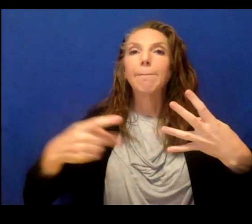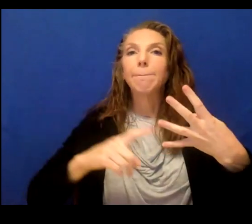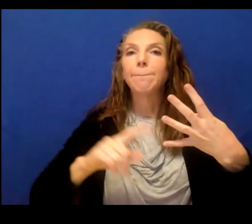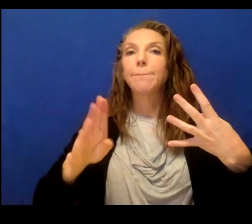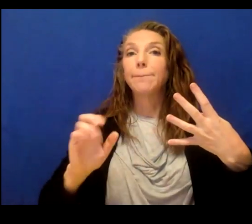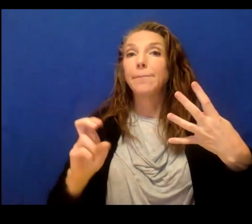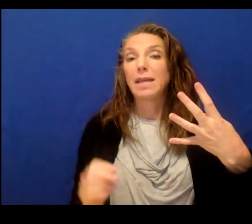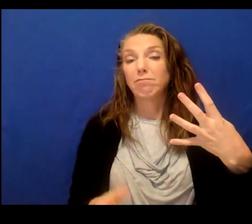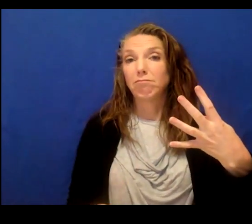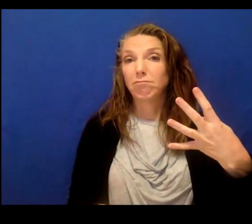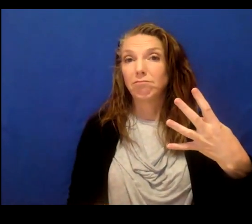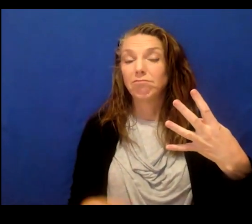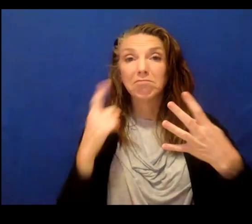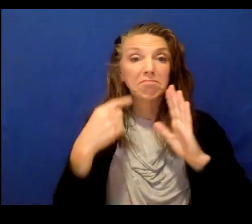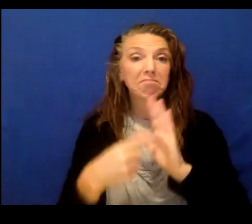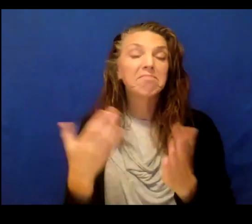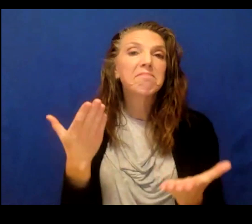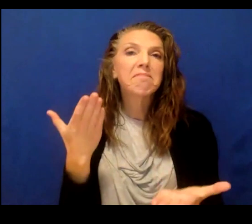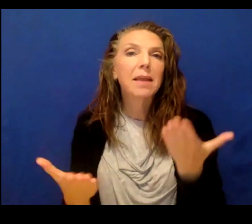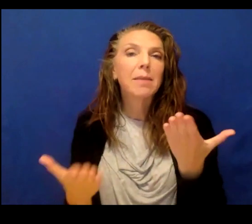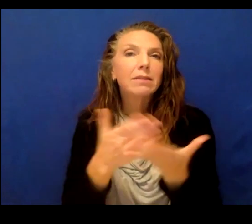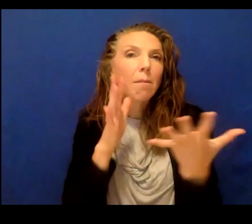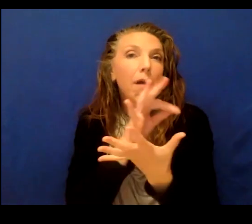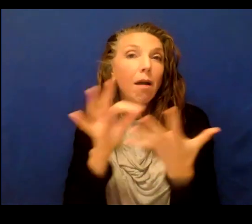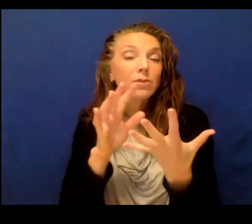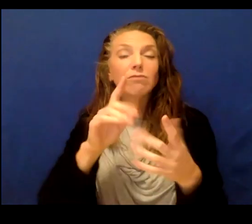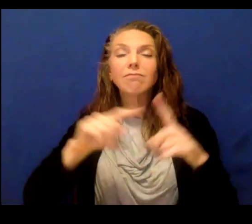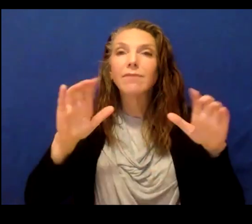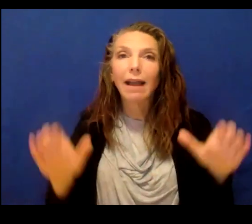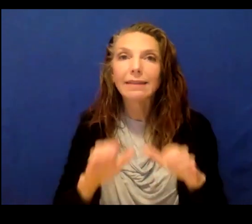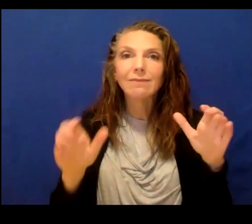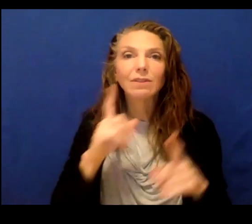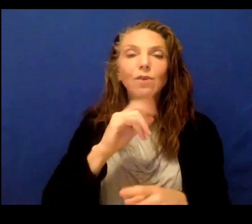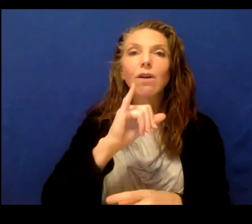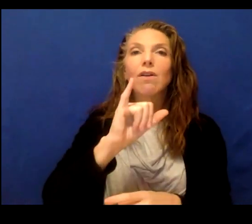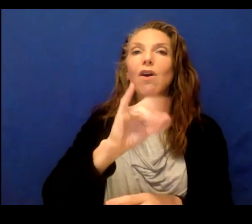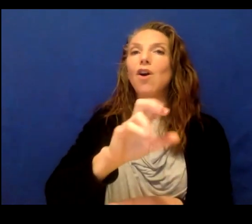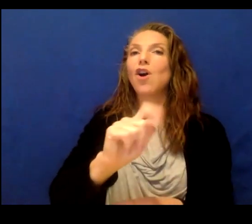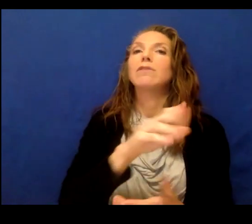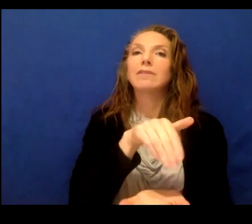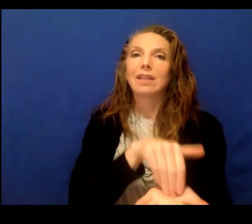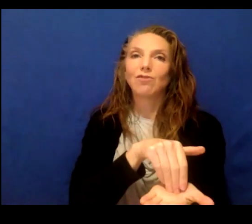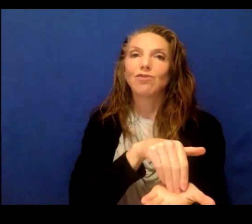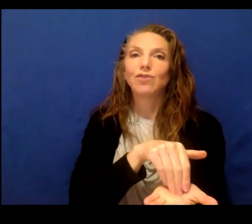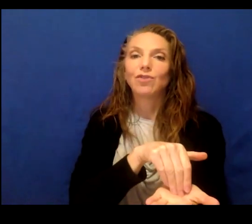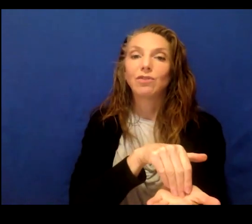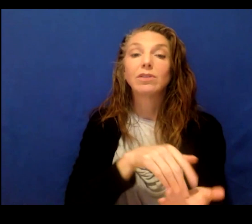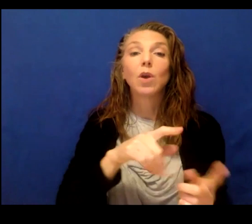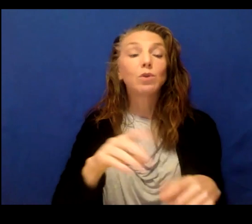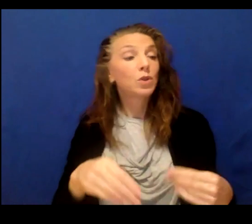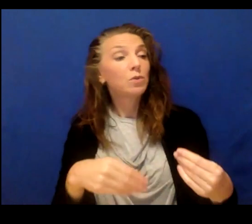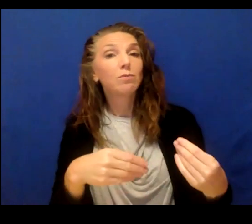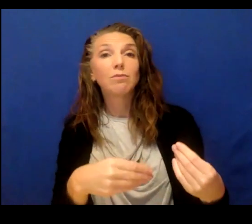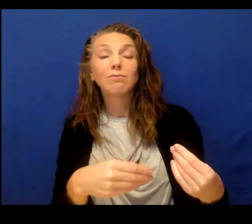So maybe there's some choices of activities at an art center during center time. And in order to promote